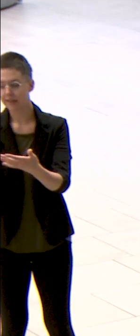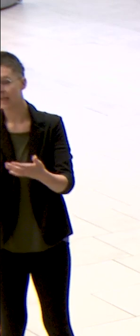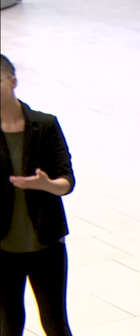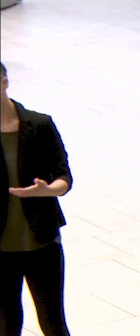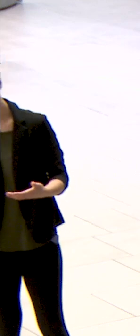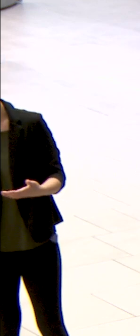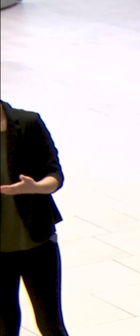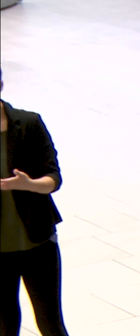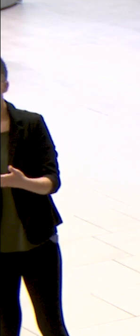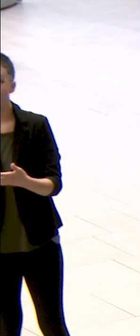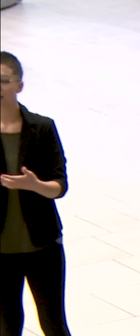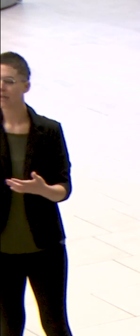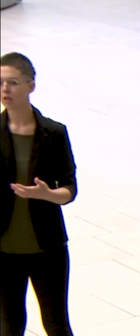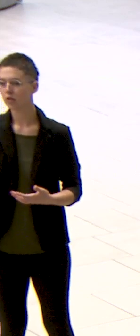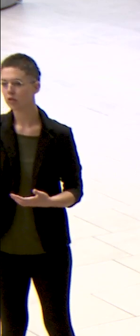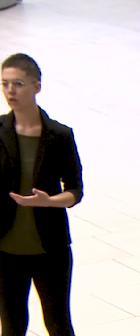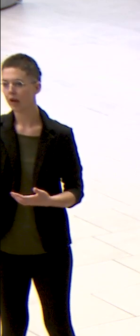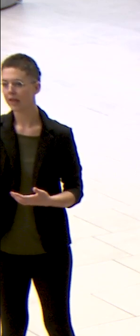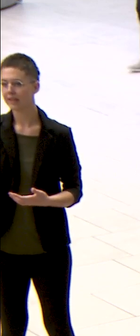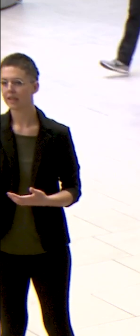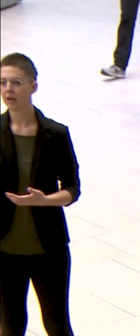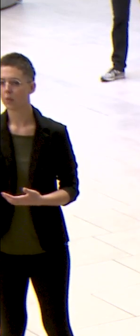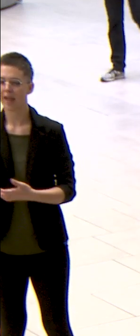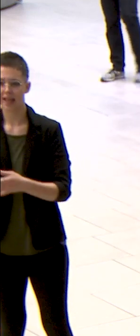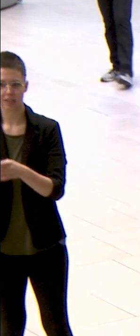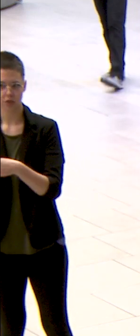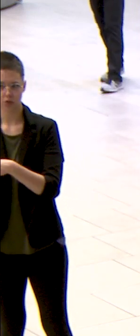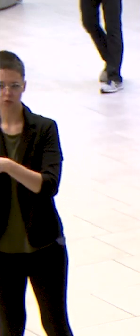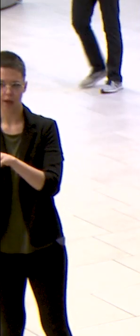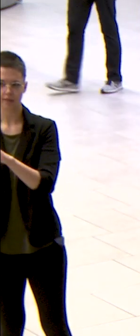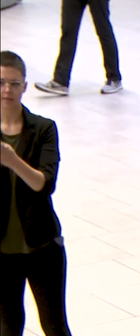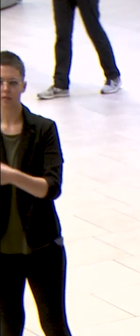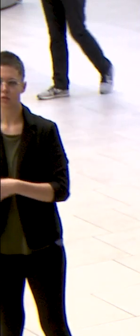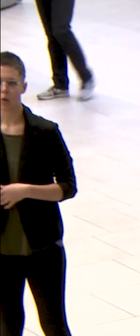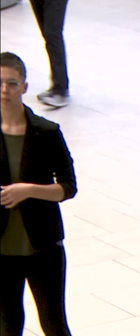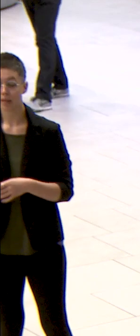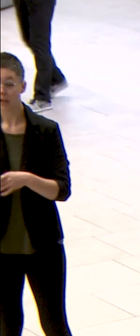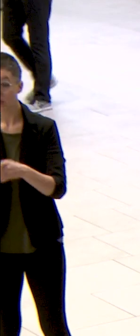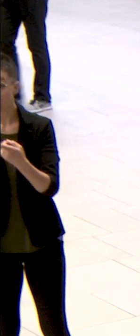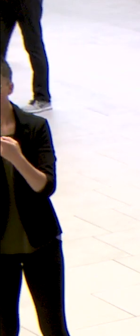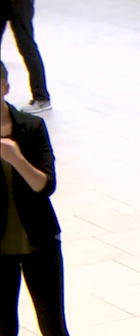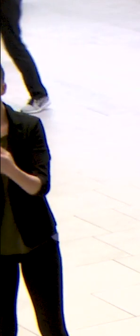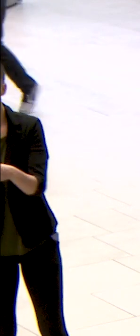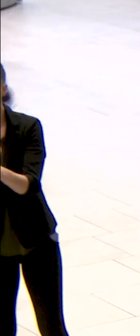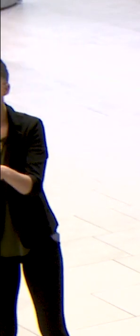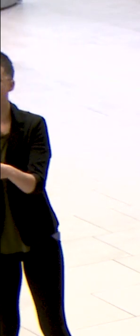and Serena to win, right, at the U.S. Open. Because when they win, I feel that I